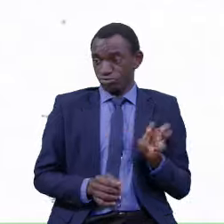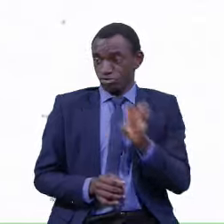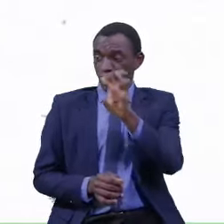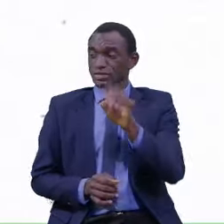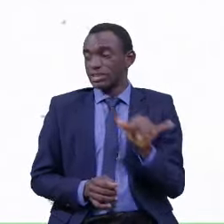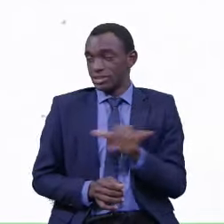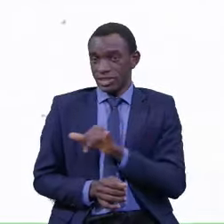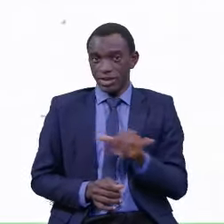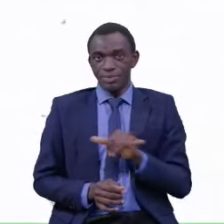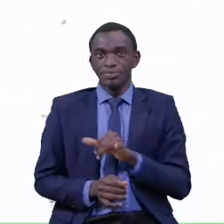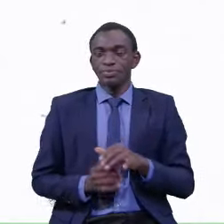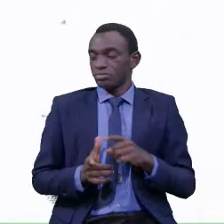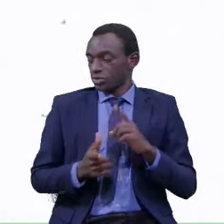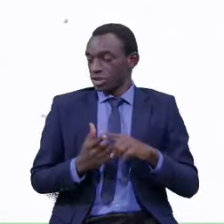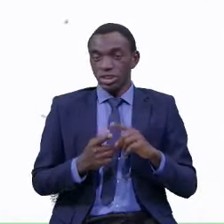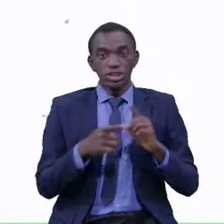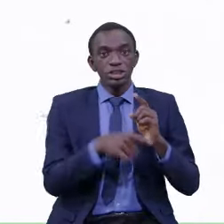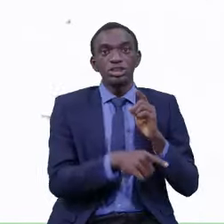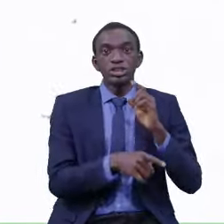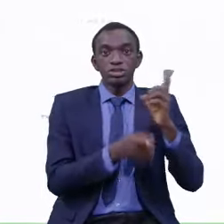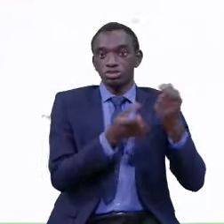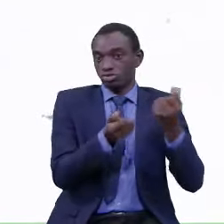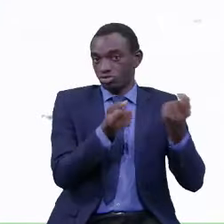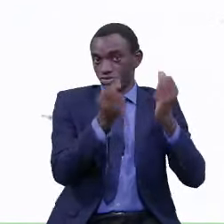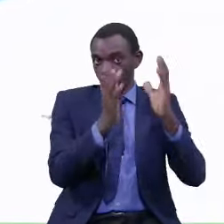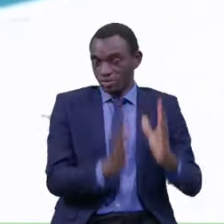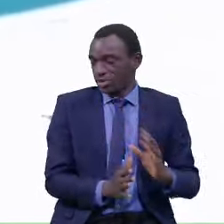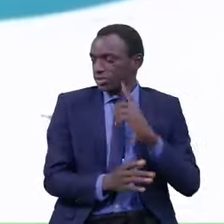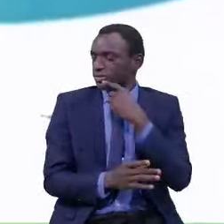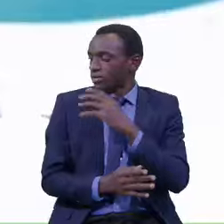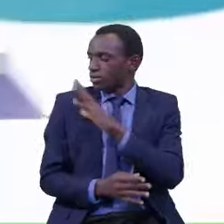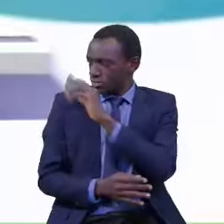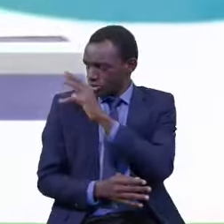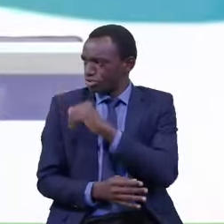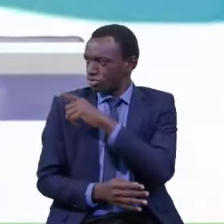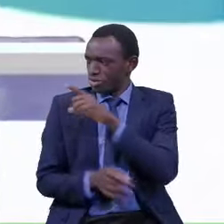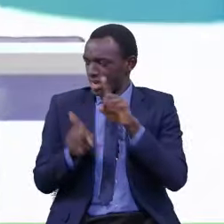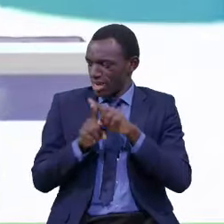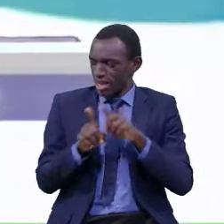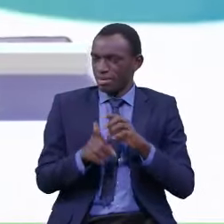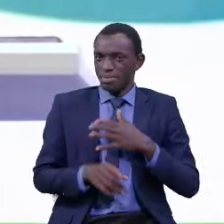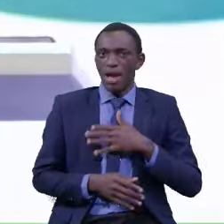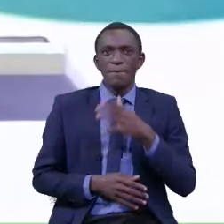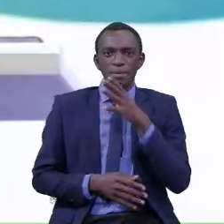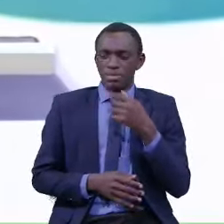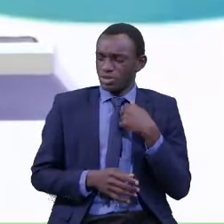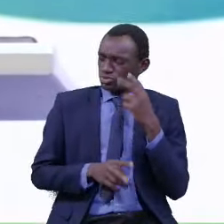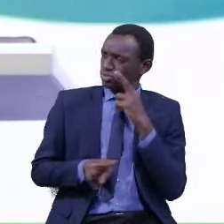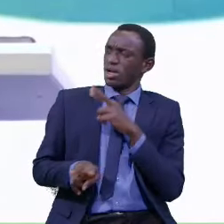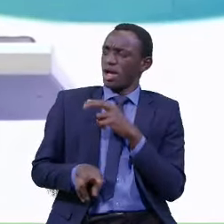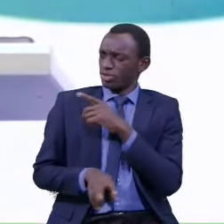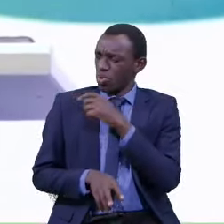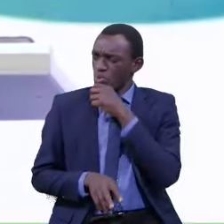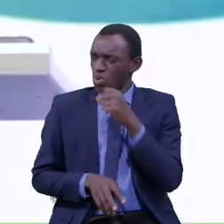place. And so the driver said, you're like my mommy, because as I look at you, you're as old as